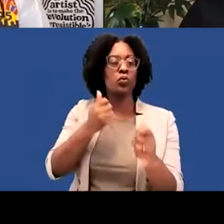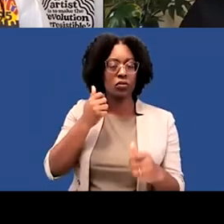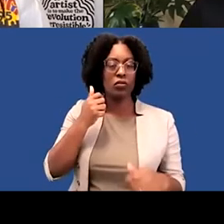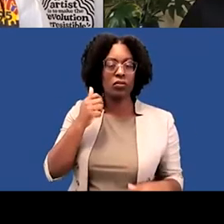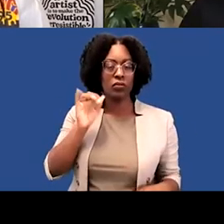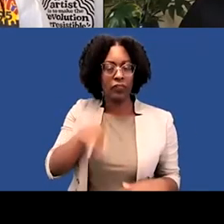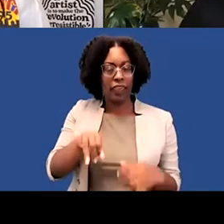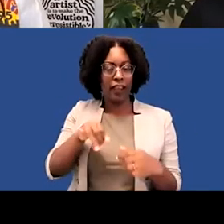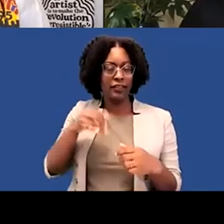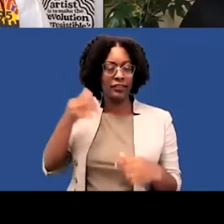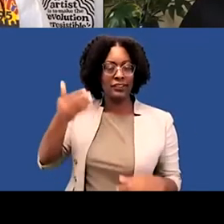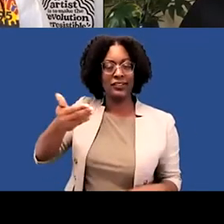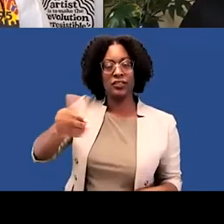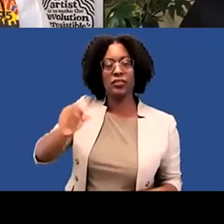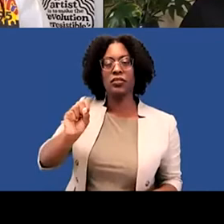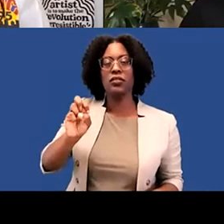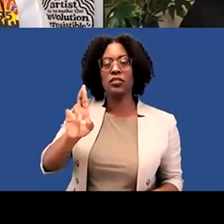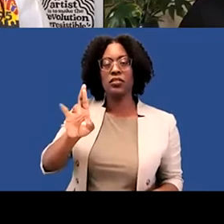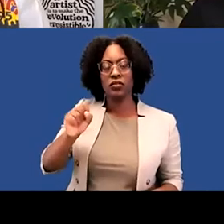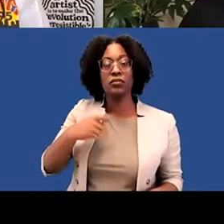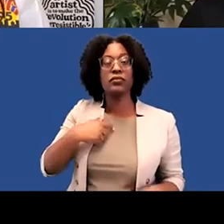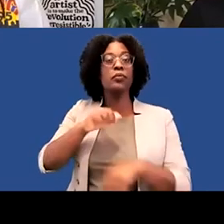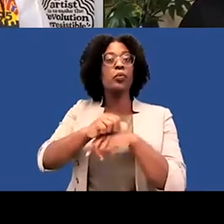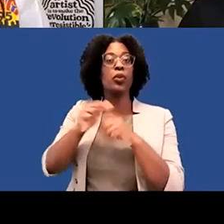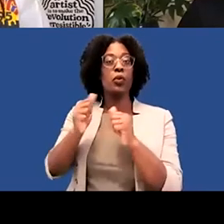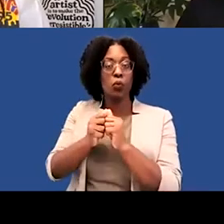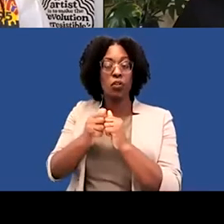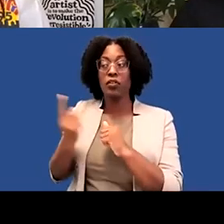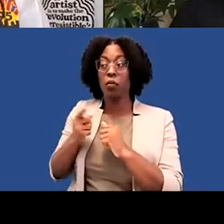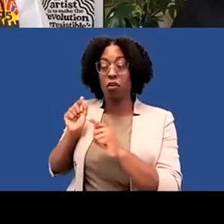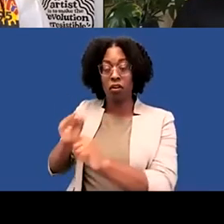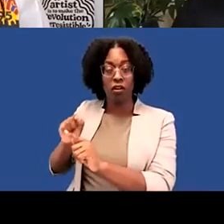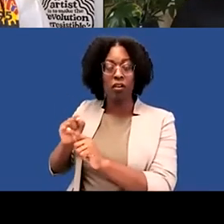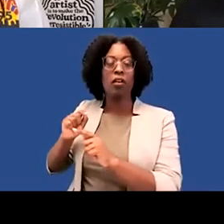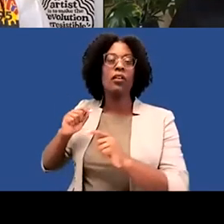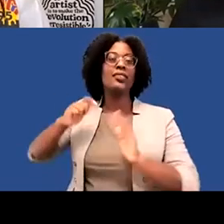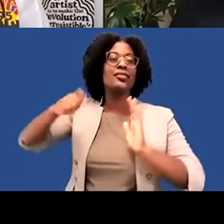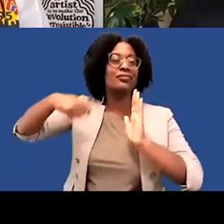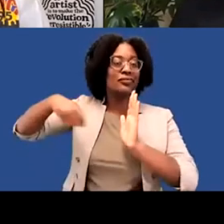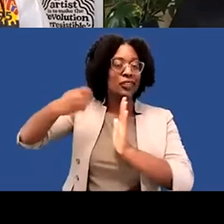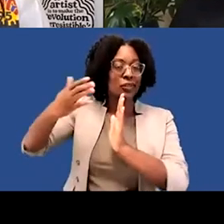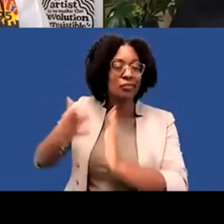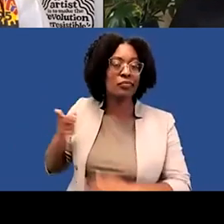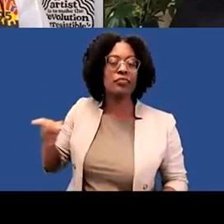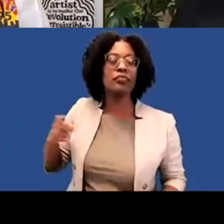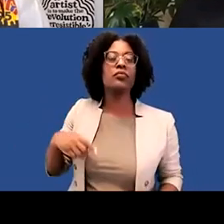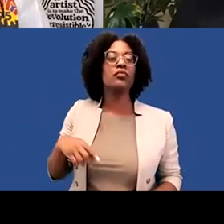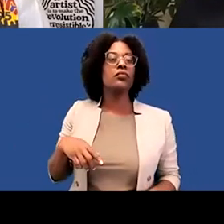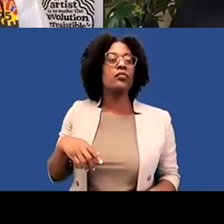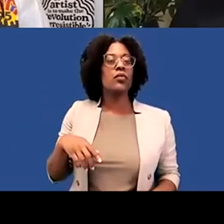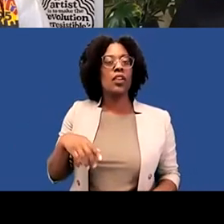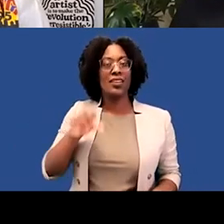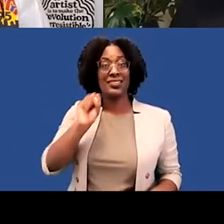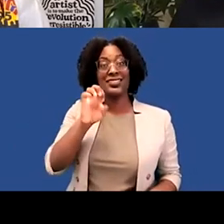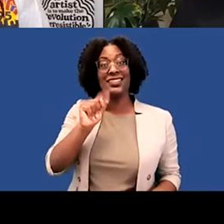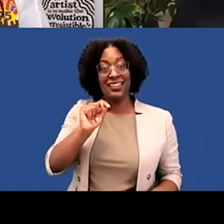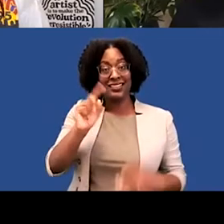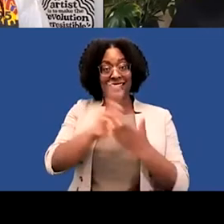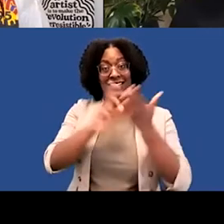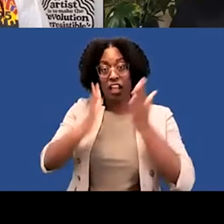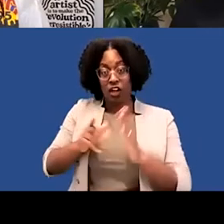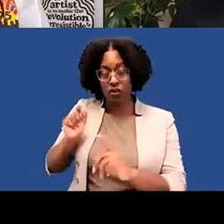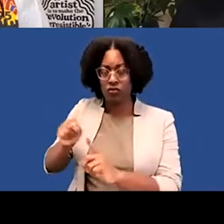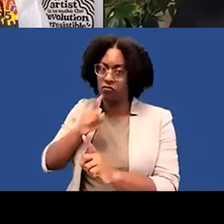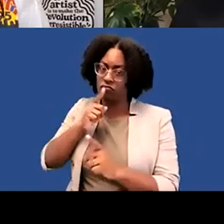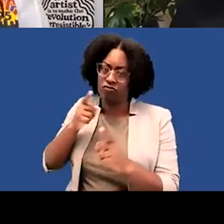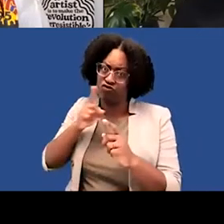and a filmmaker and a multi everything. She's so talented. But when we talked about the